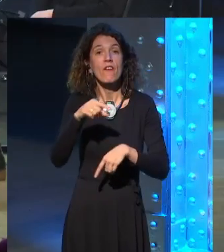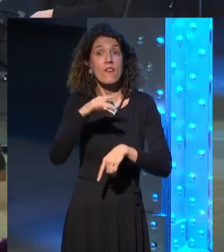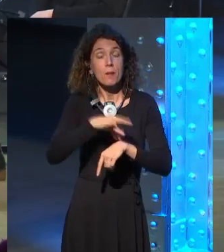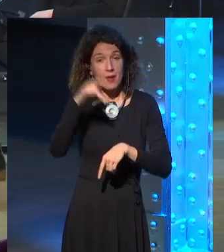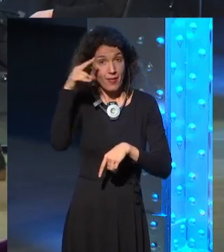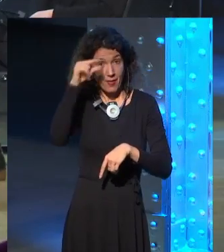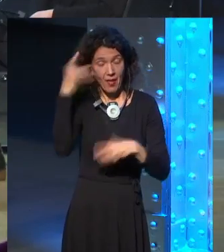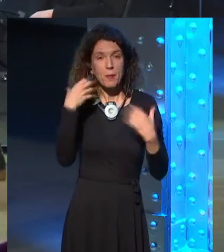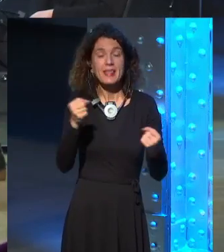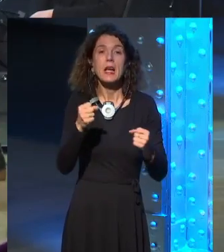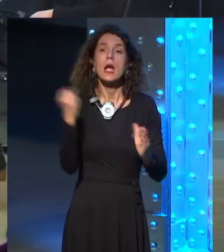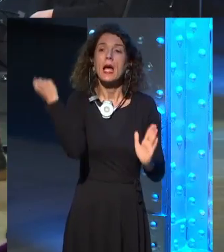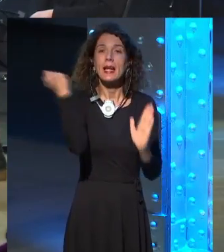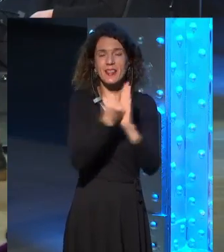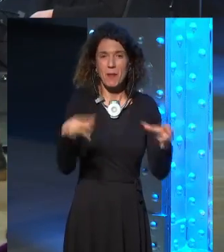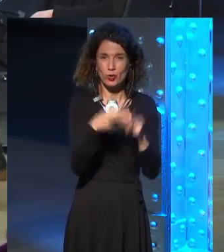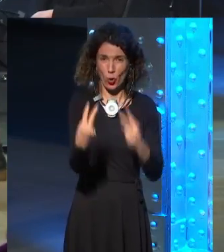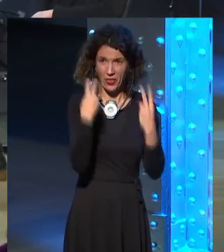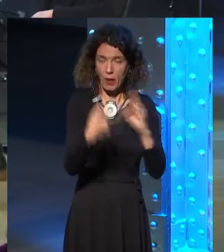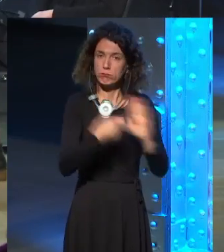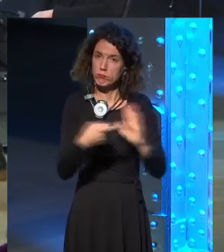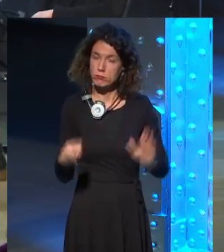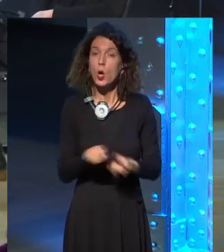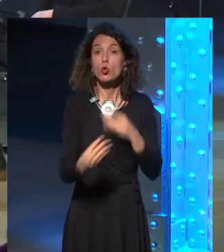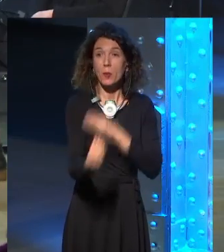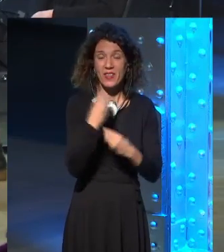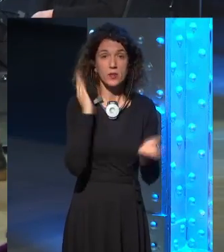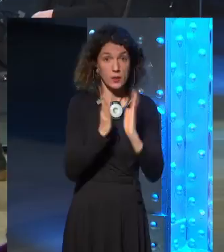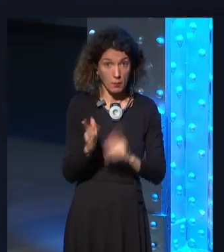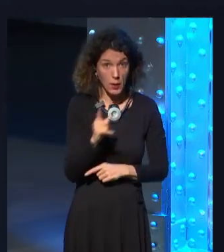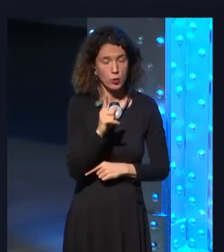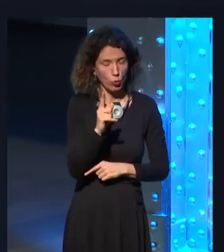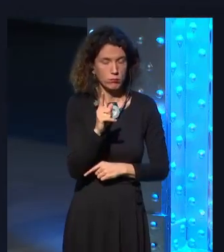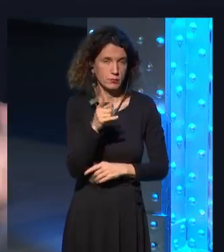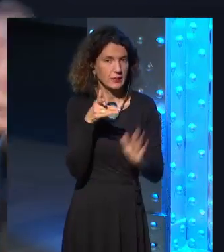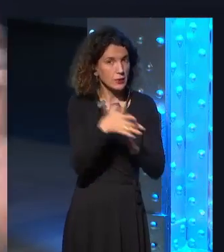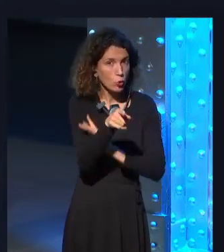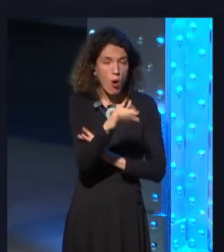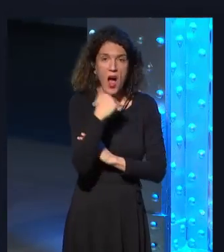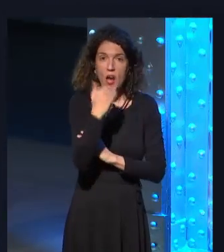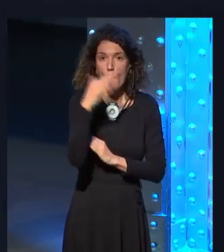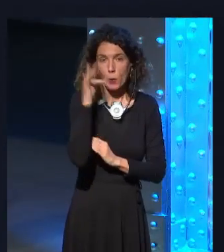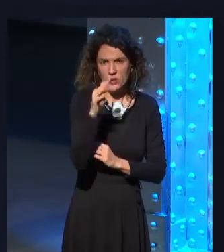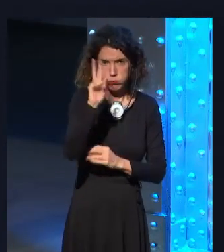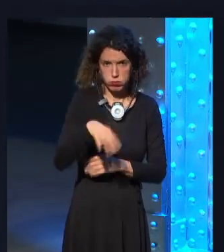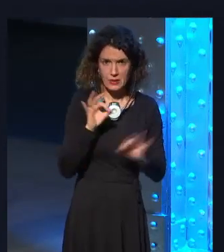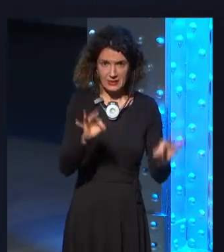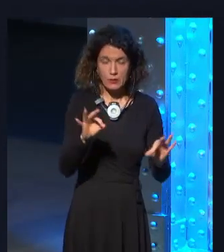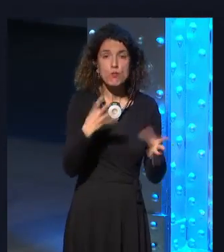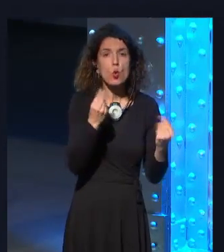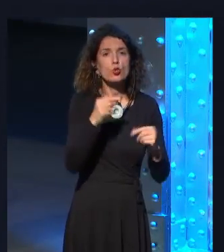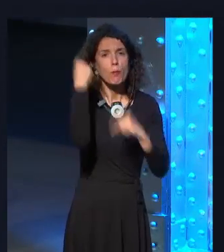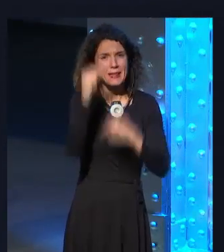stigma around mental illness, subsidize treatment around mental illness, I think that's a good thing. So I think there's a lot of nuances in